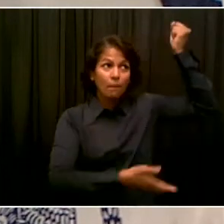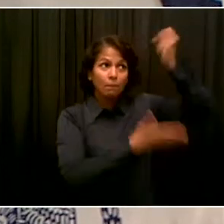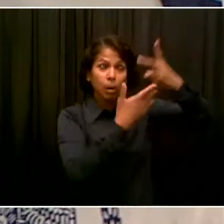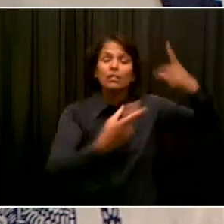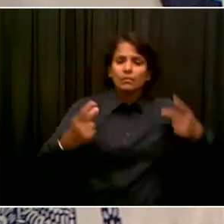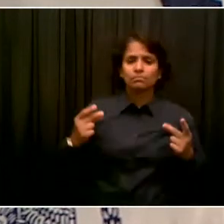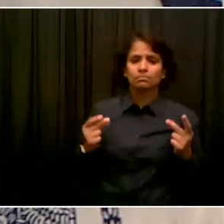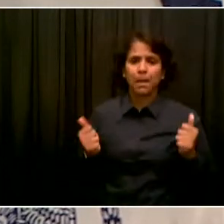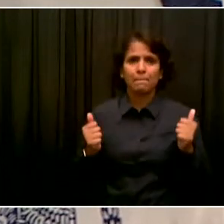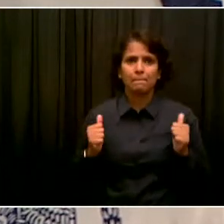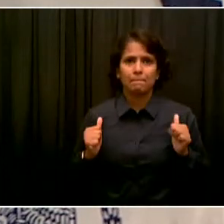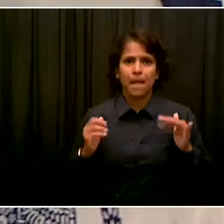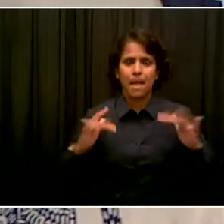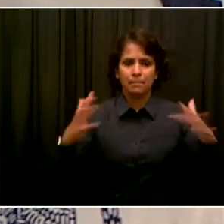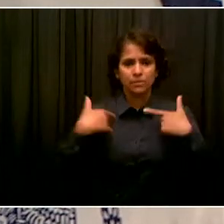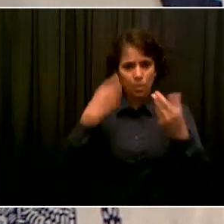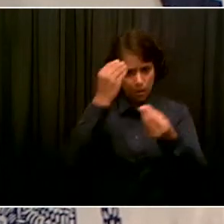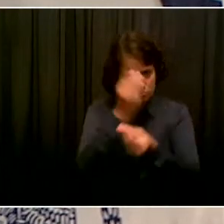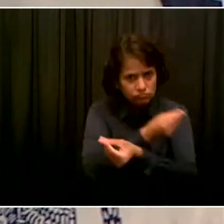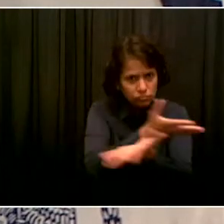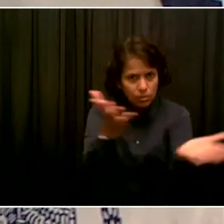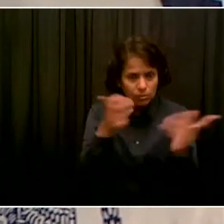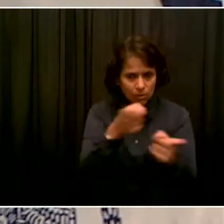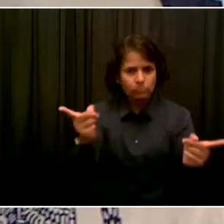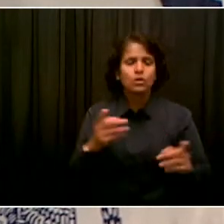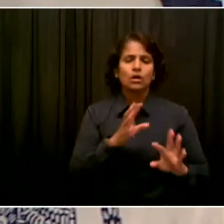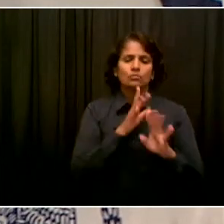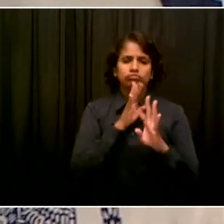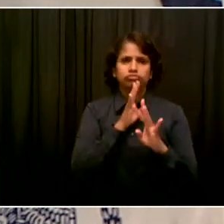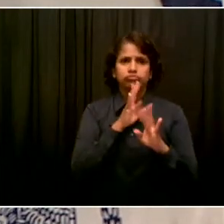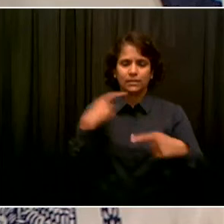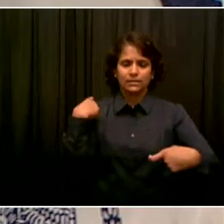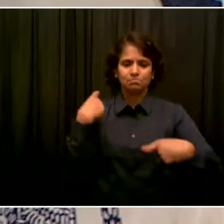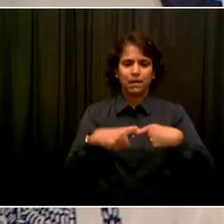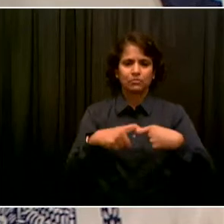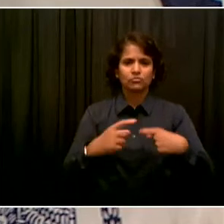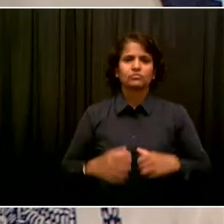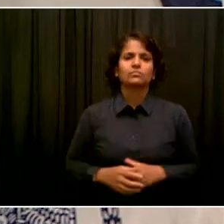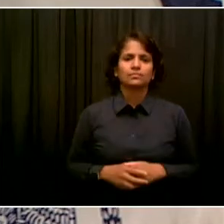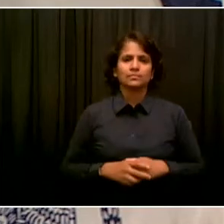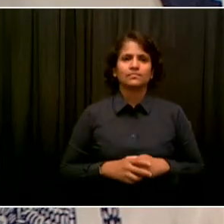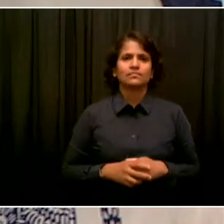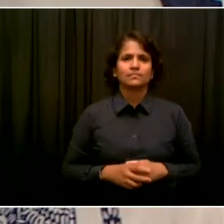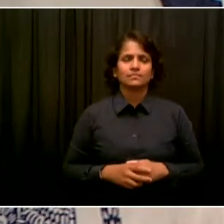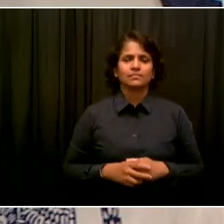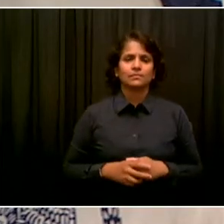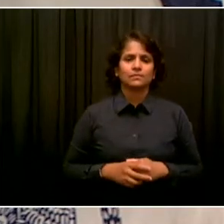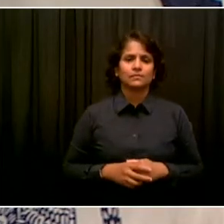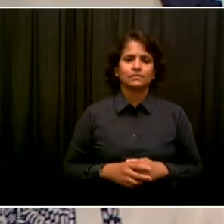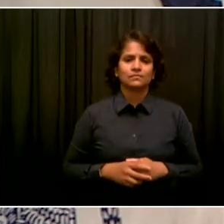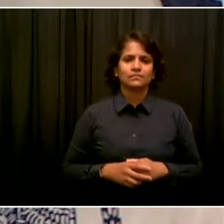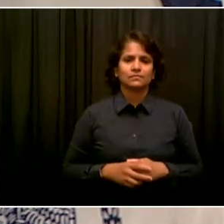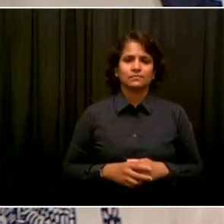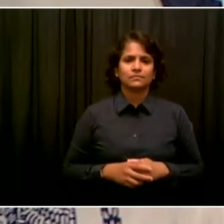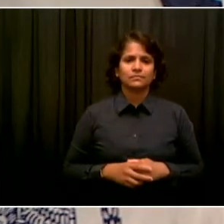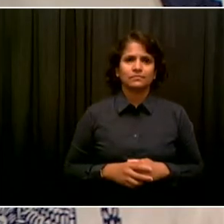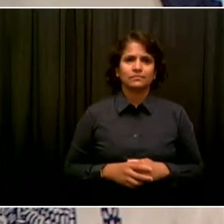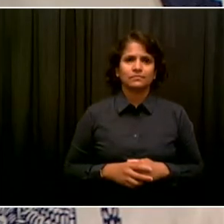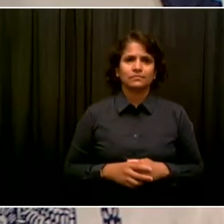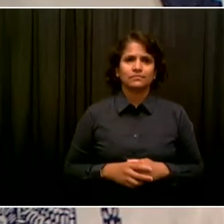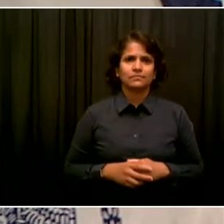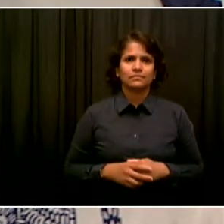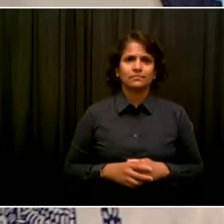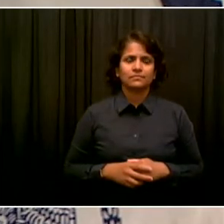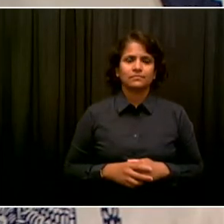that. La vacuna contra el COVID-19 está salvando vidas en toda